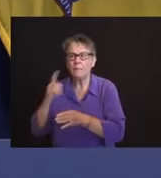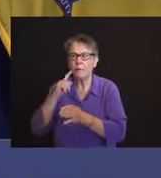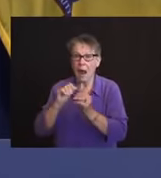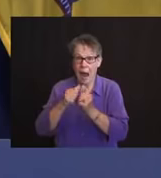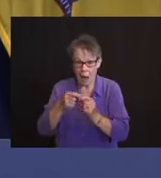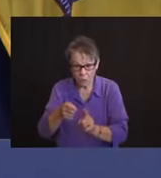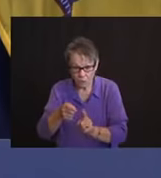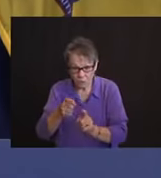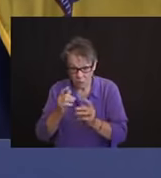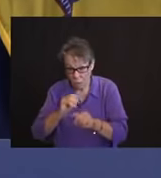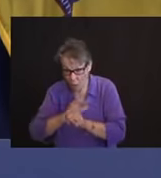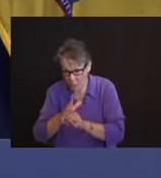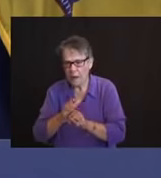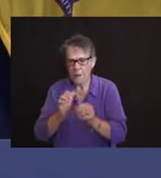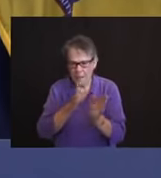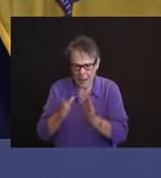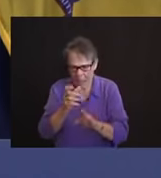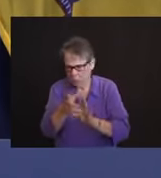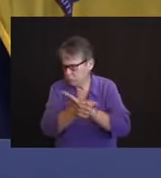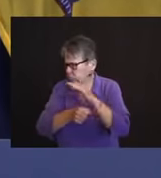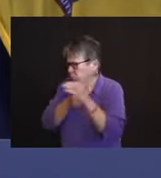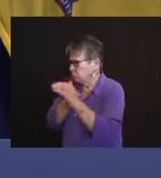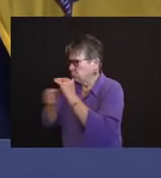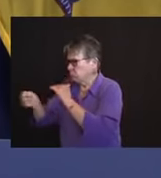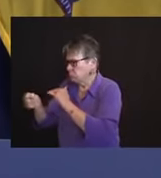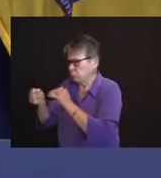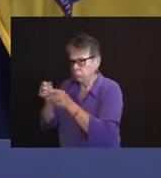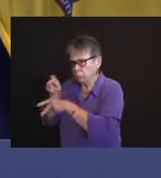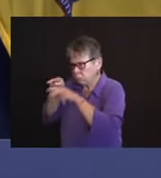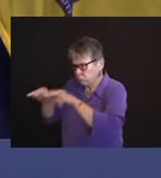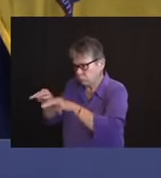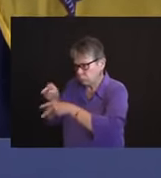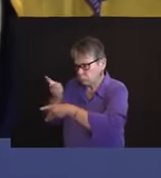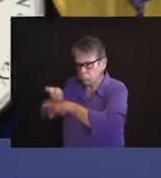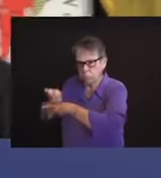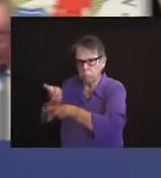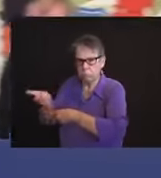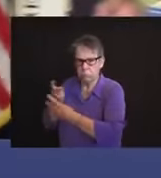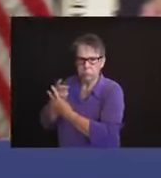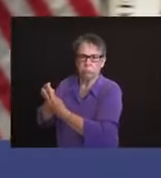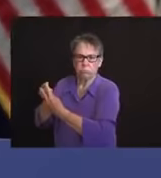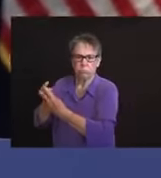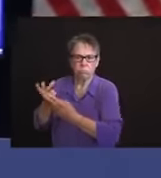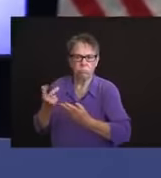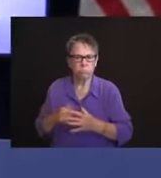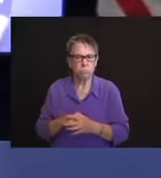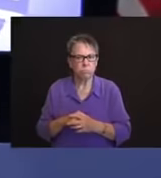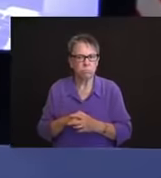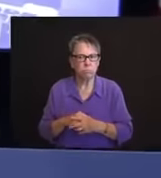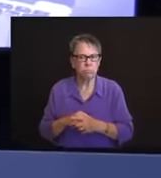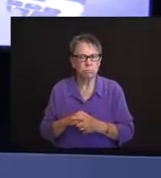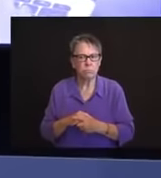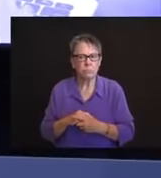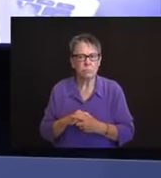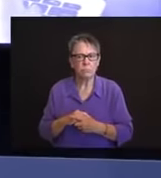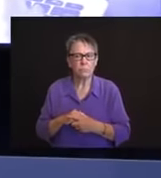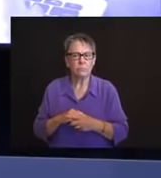hit the elevated numbers? And Sheila, any comments on Atlantic City? Yeah, I'd be happy to. Of course, we're going to be